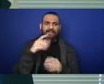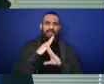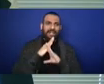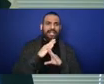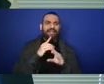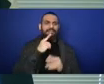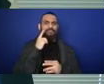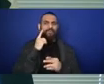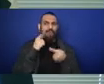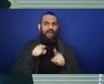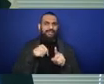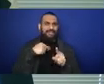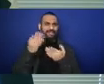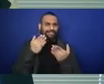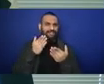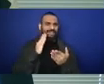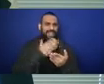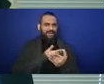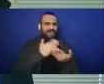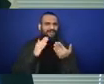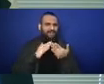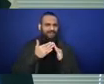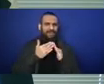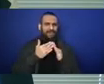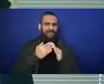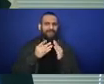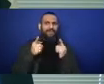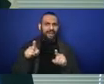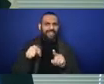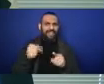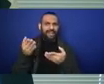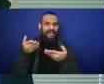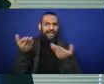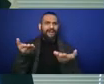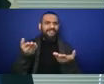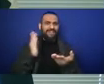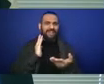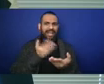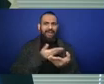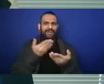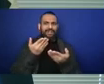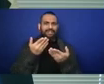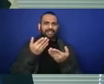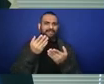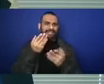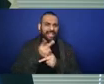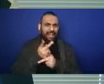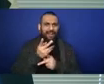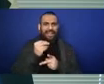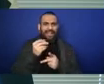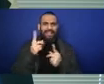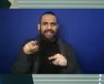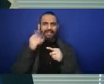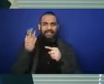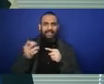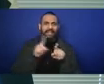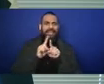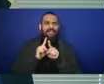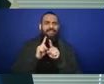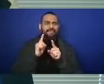every right to keep not just their customers safe, but their employees, many of whom probably have not received the